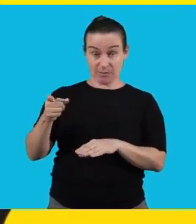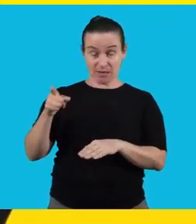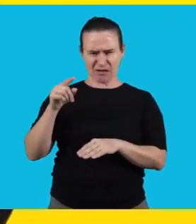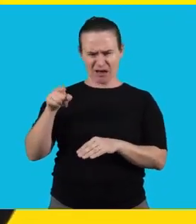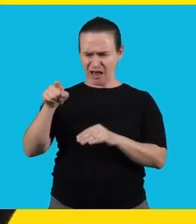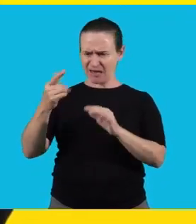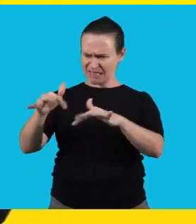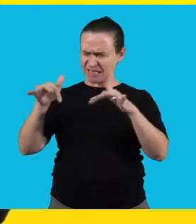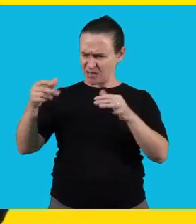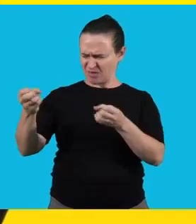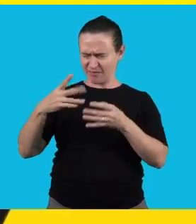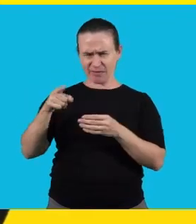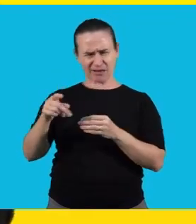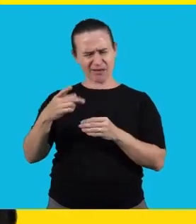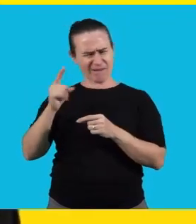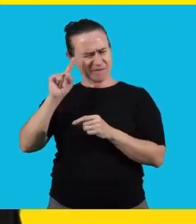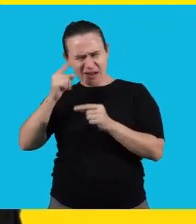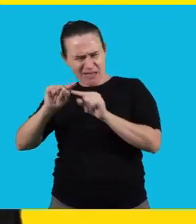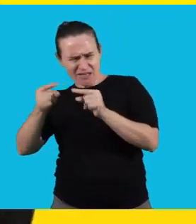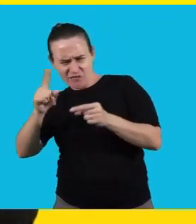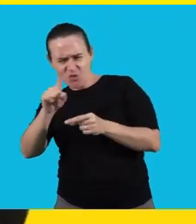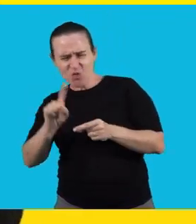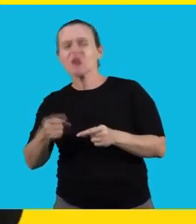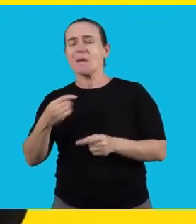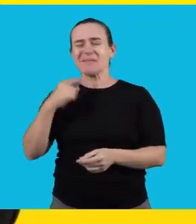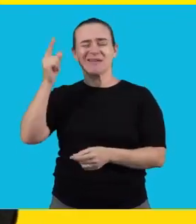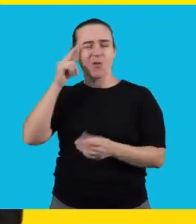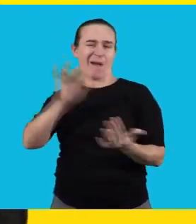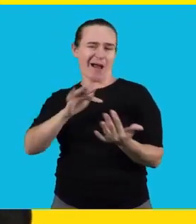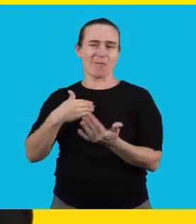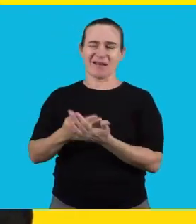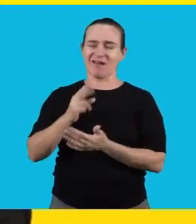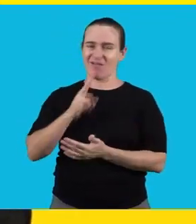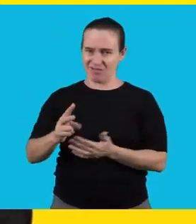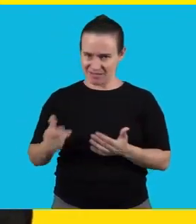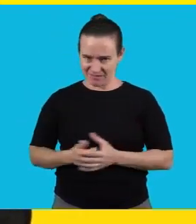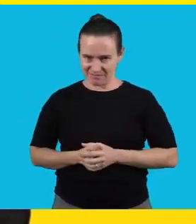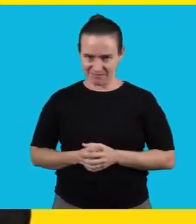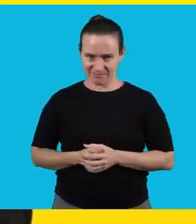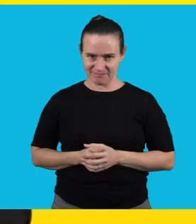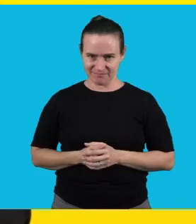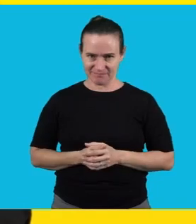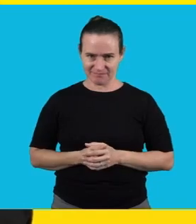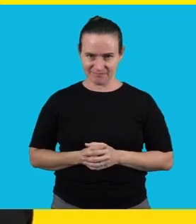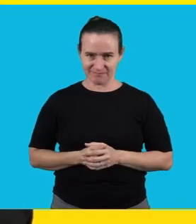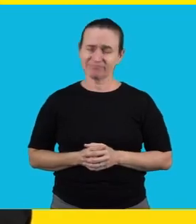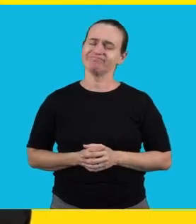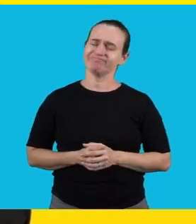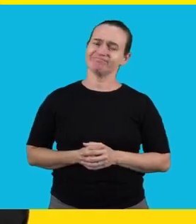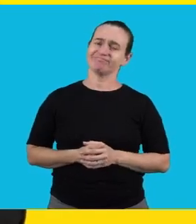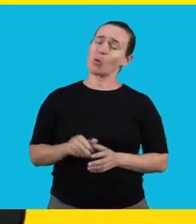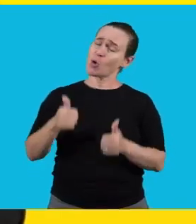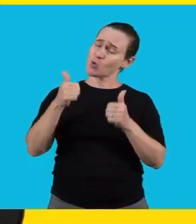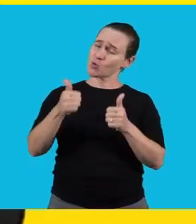meet with a very unfamiliar situation of new question papers and you are able to address and answer them